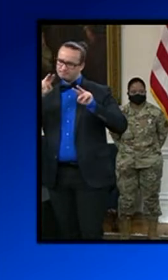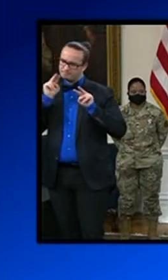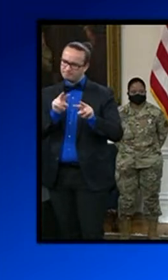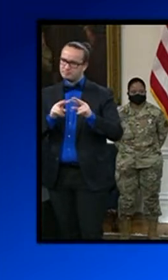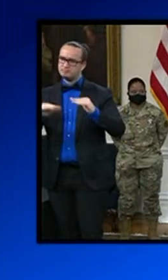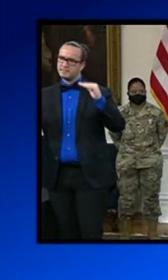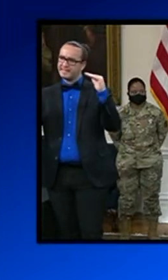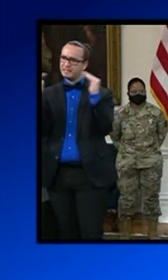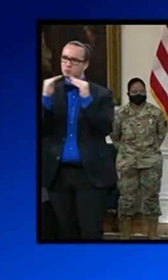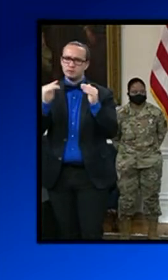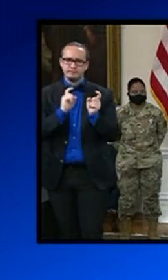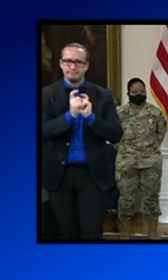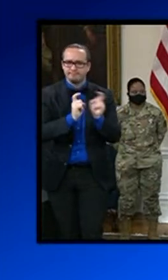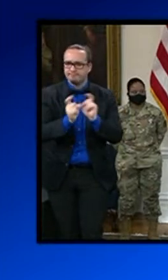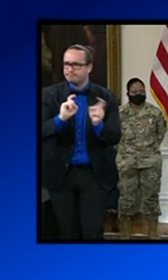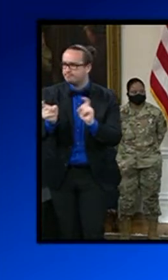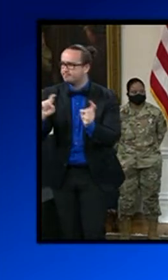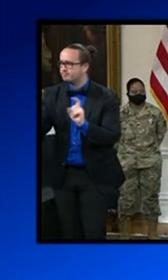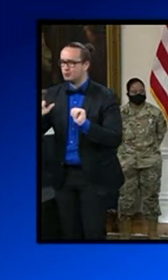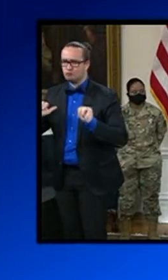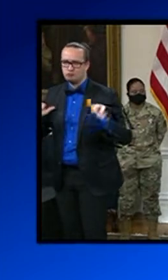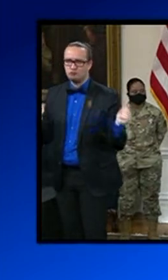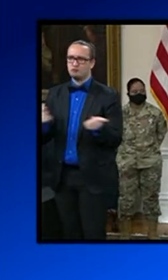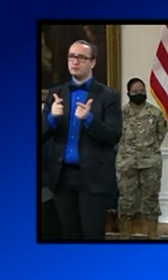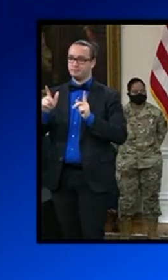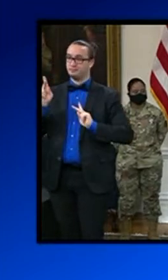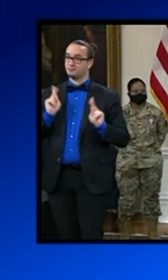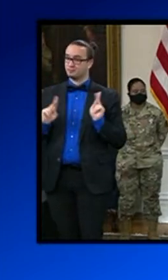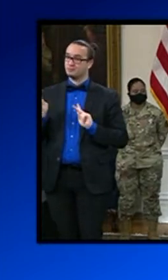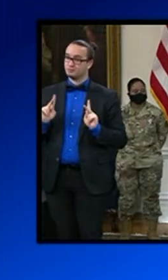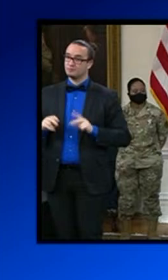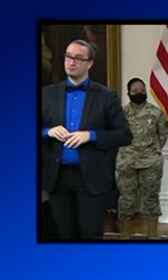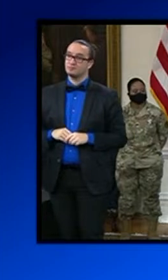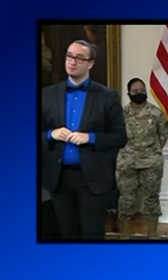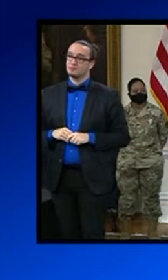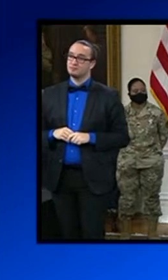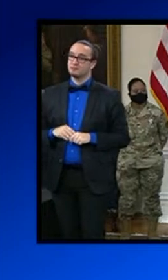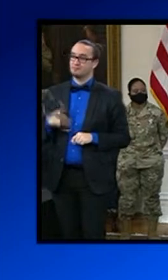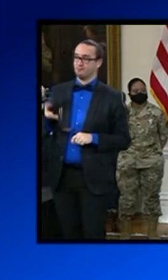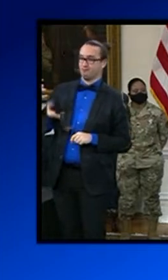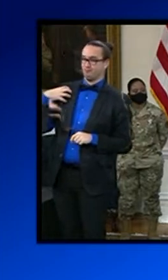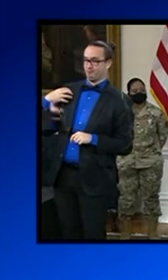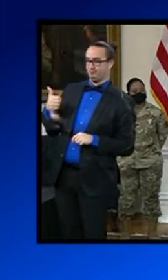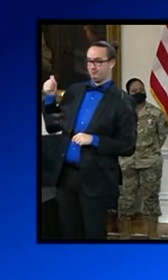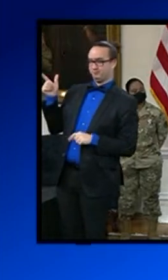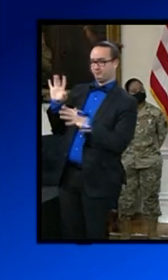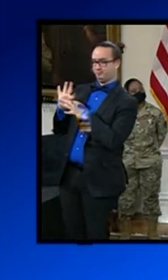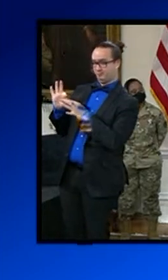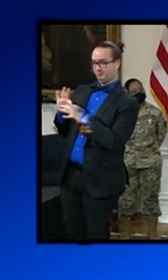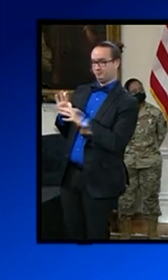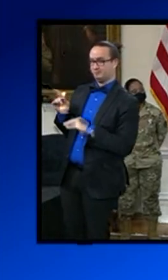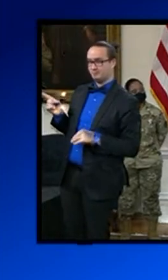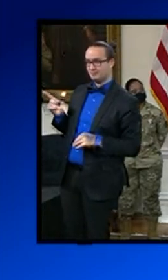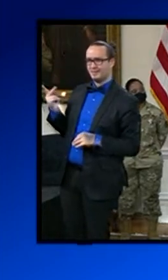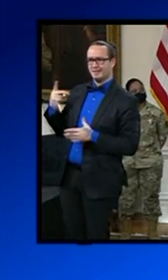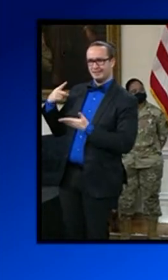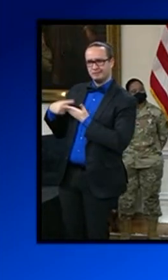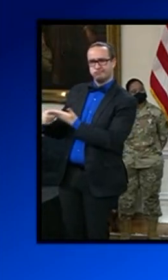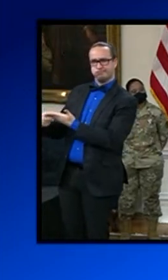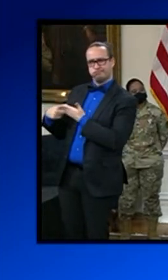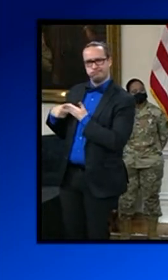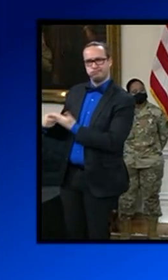Burkhead had mentioned that she and I have been visiting over the last several weeks several of our community vaccination